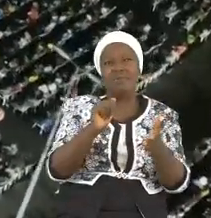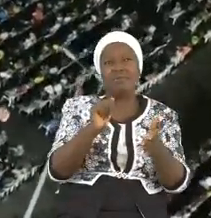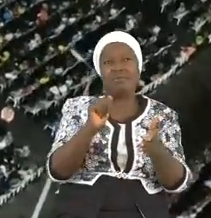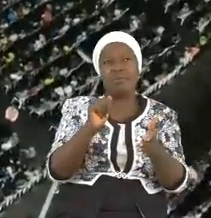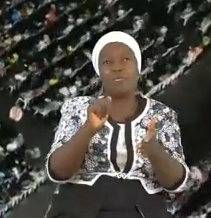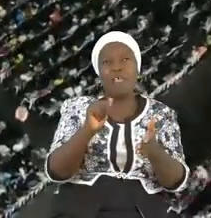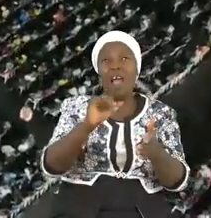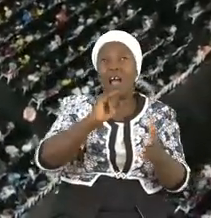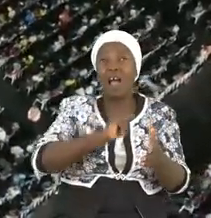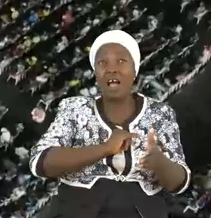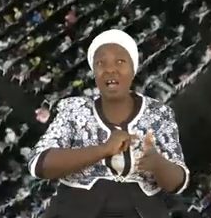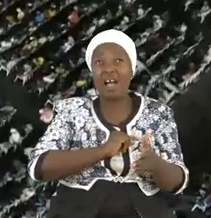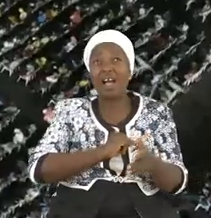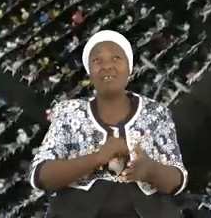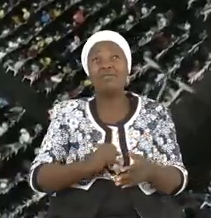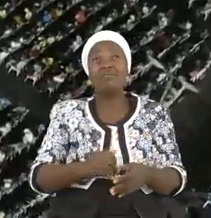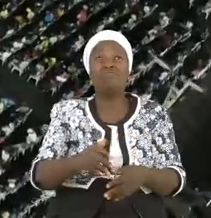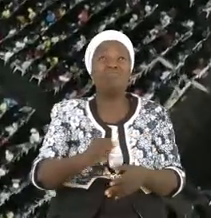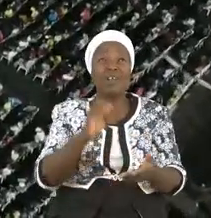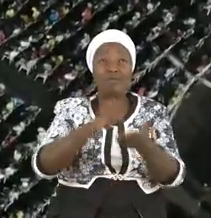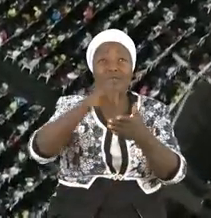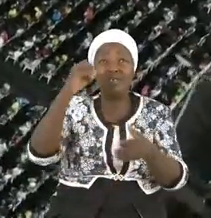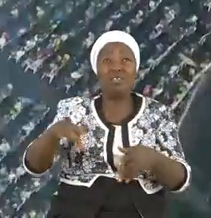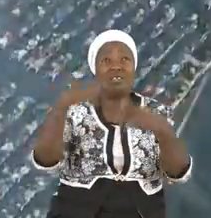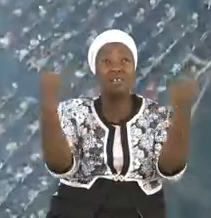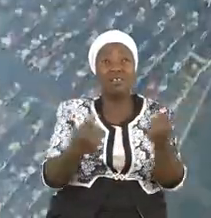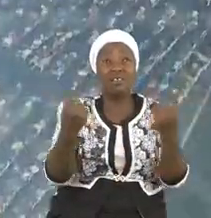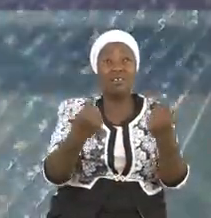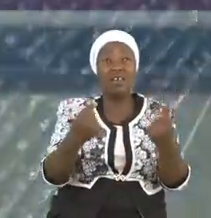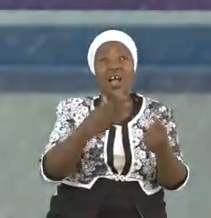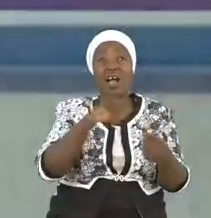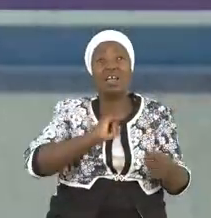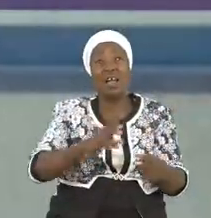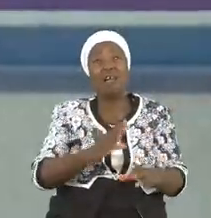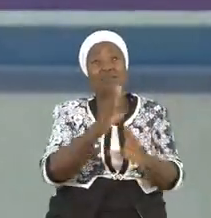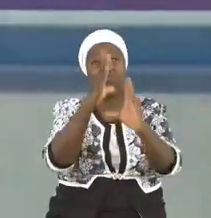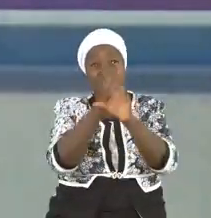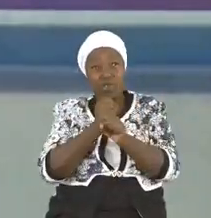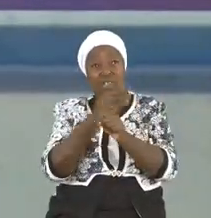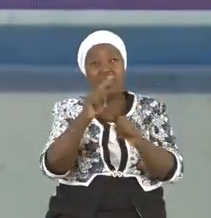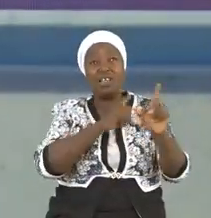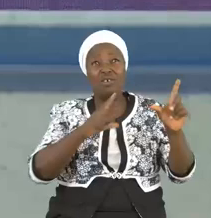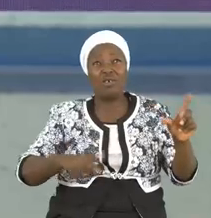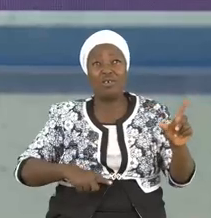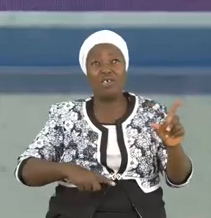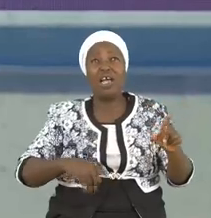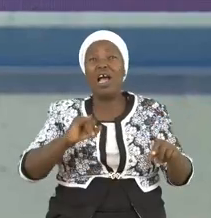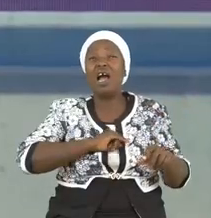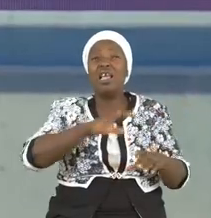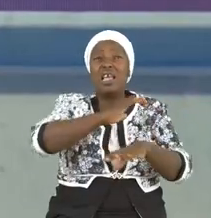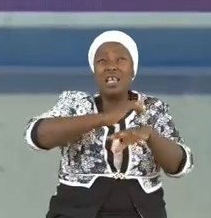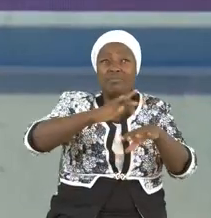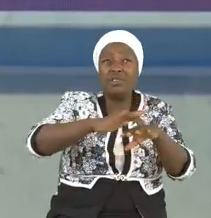renounce sin, I trust the Lord. I empty myself